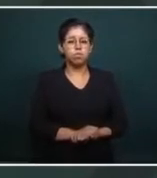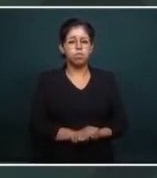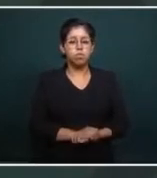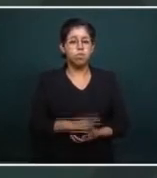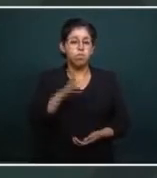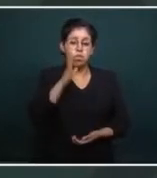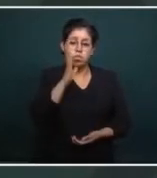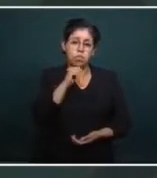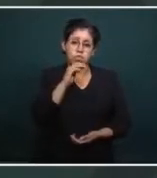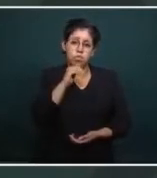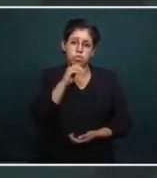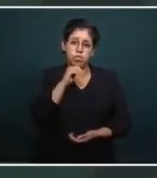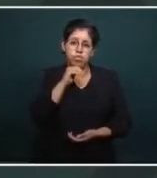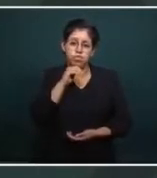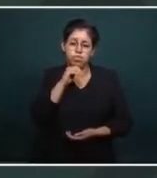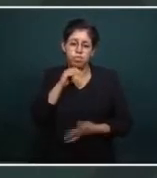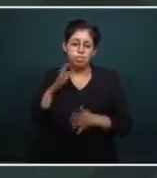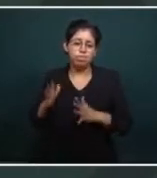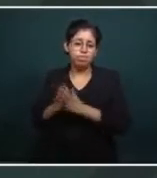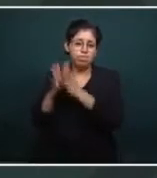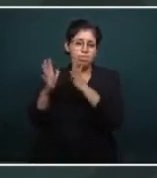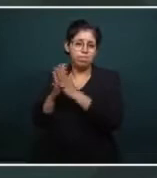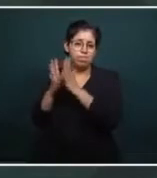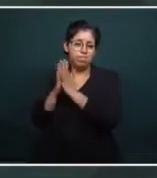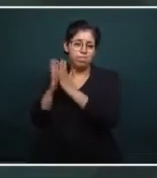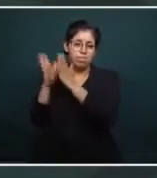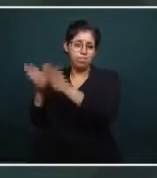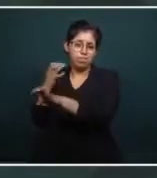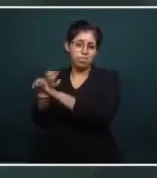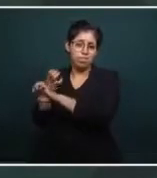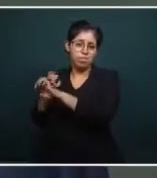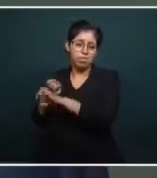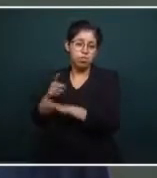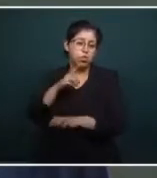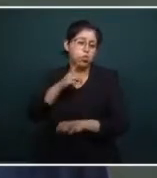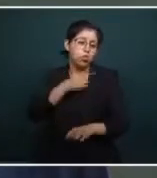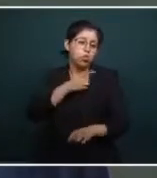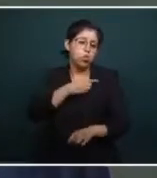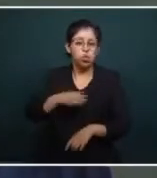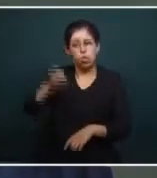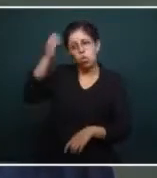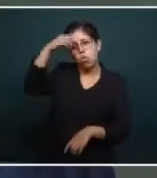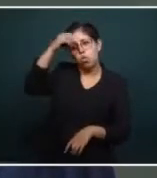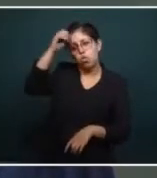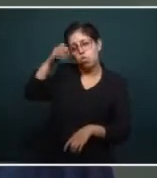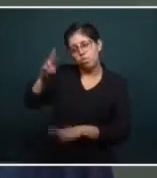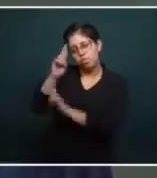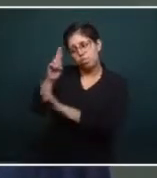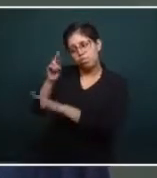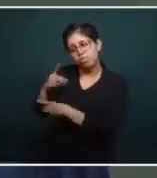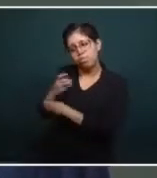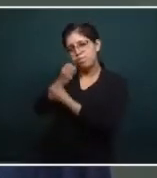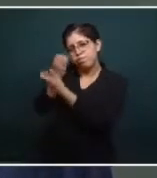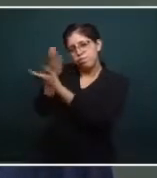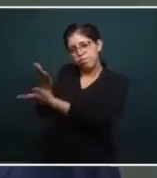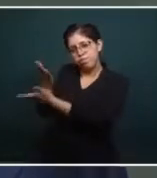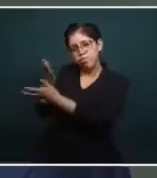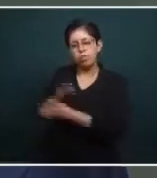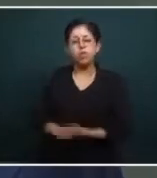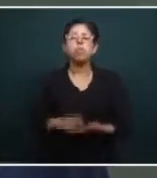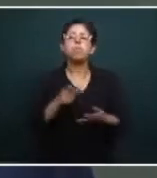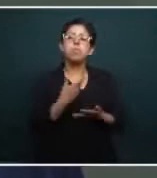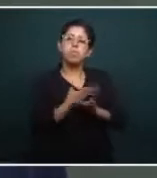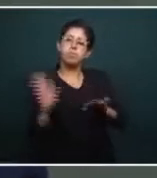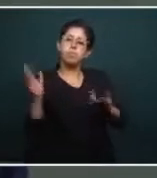participar más participate anymore que con nuestra than opinión with our own opinion respetuosa. that's Acerca de la respectful. congelación